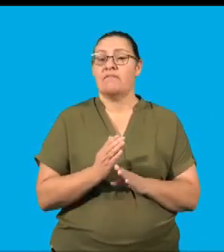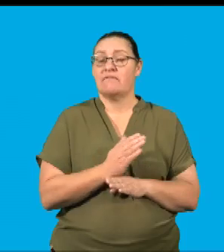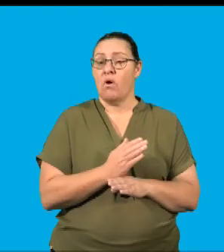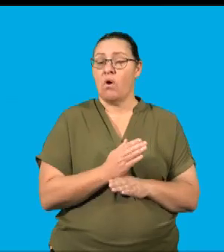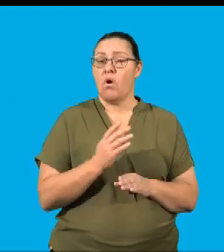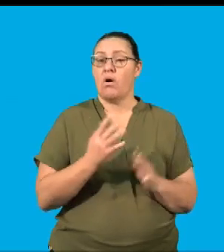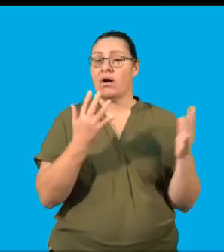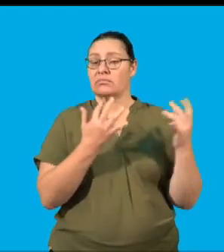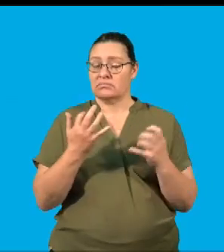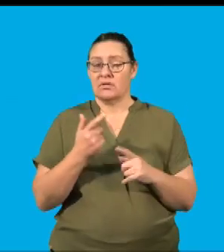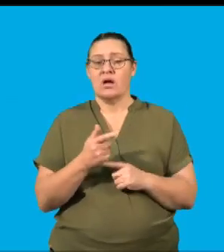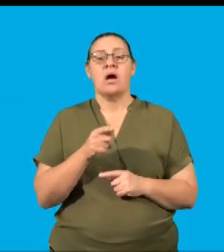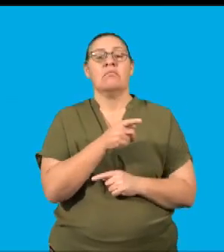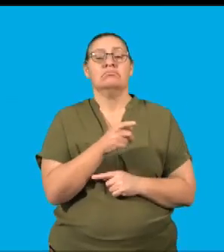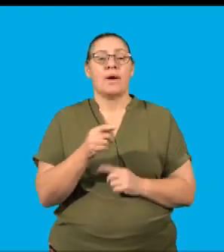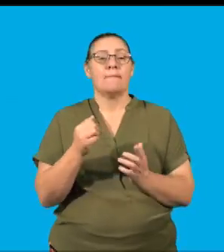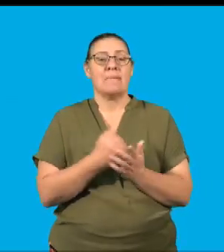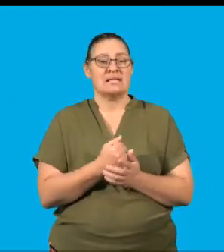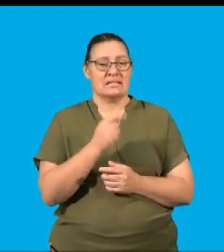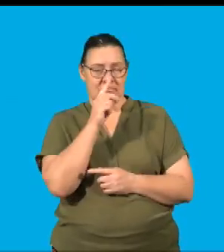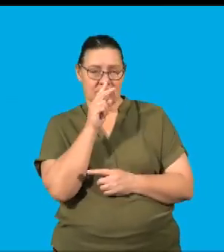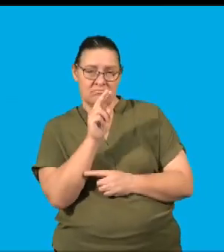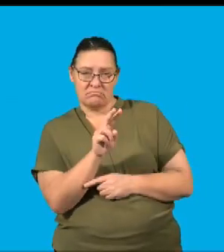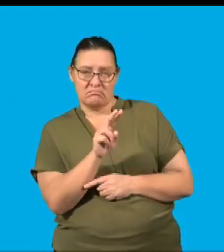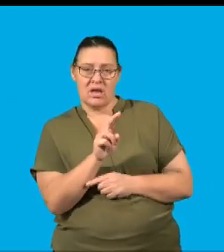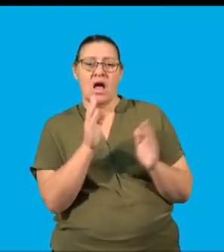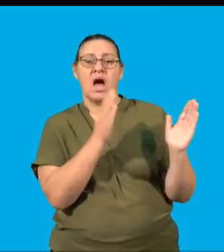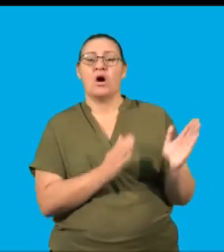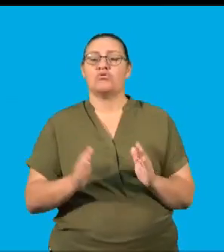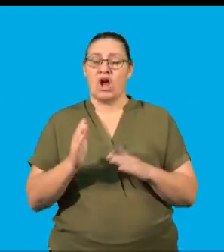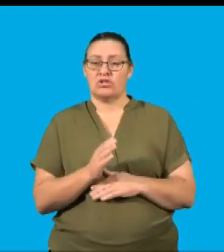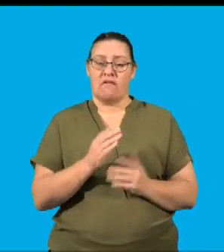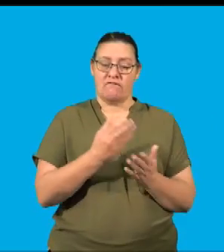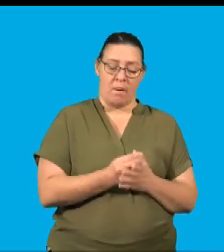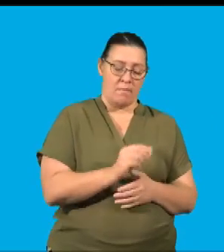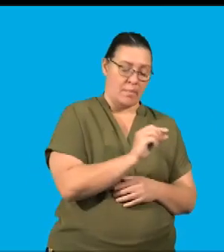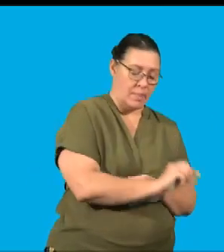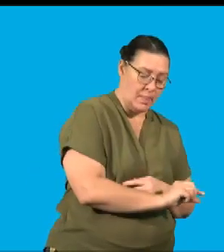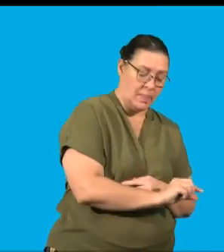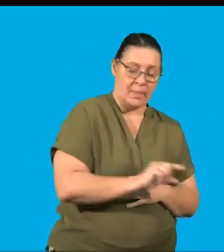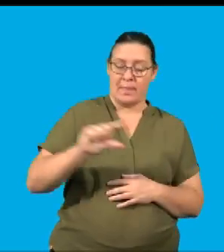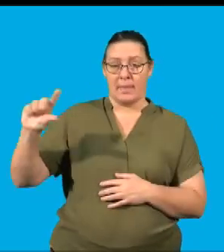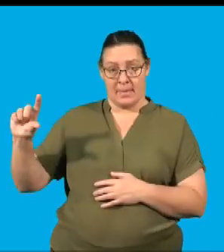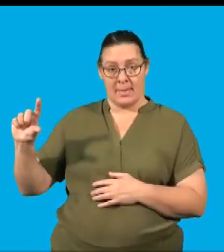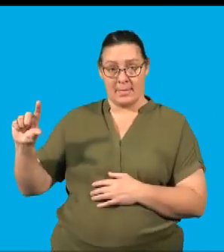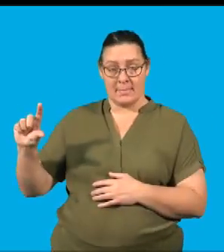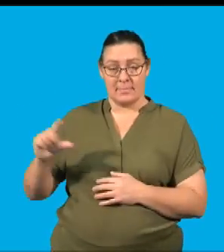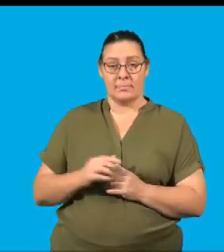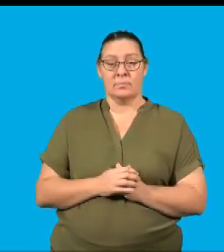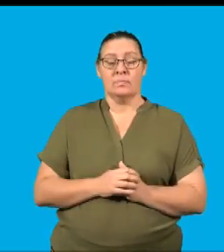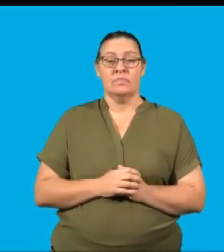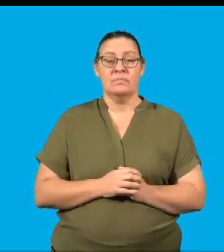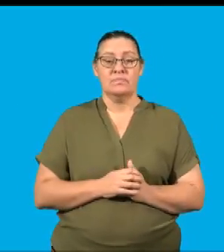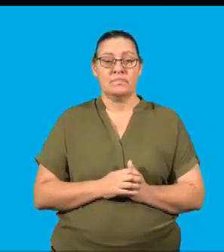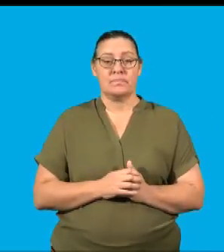the range, I would like for us to first arrange this data in ascending order. Remember, ascending means from the